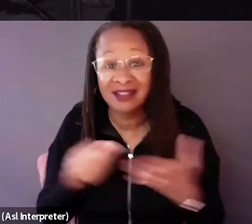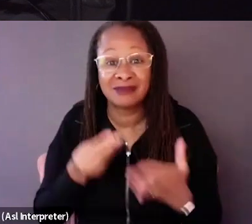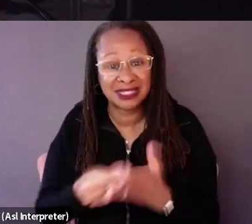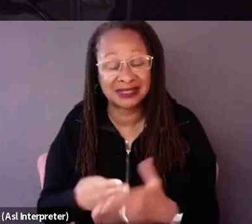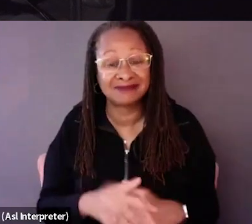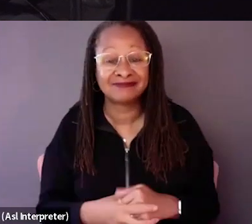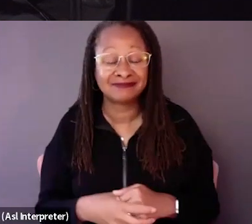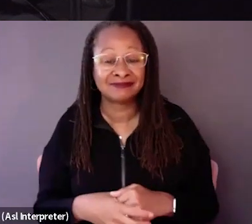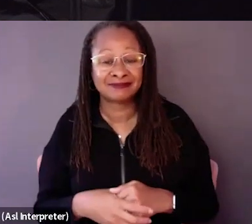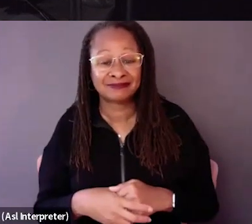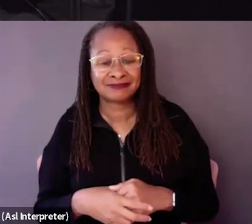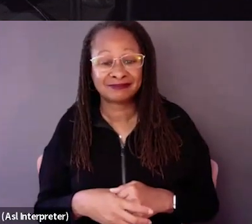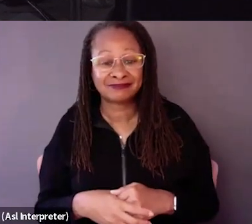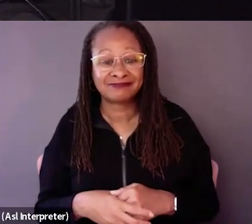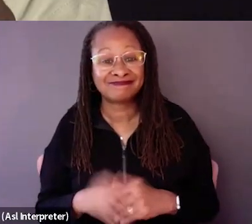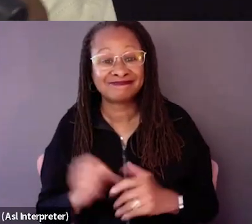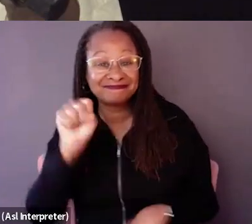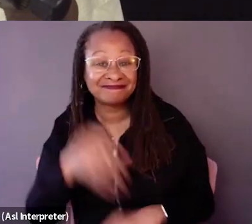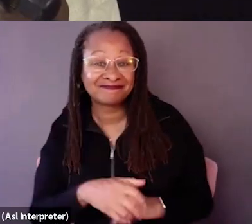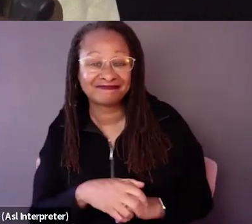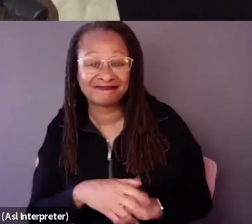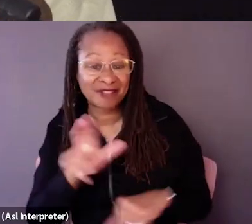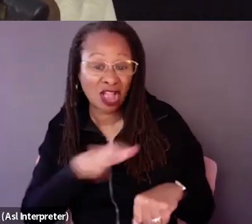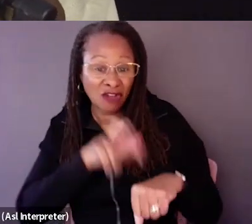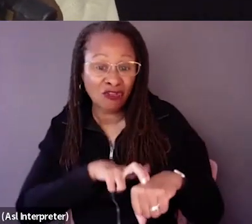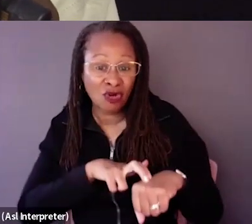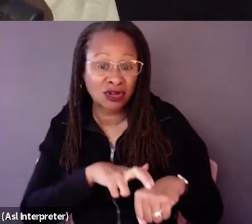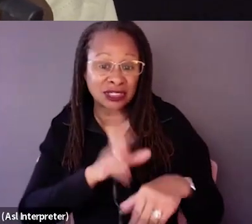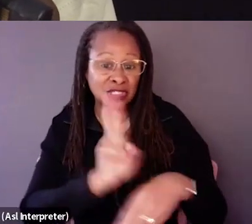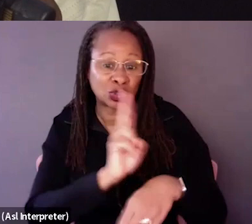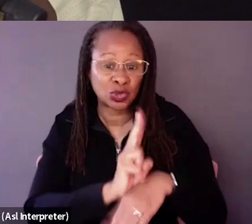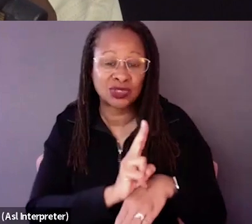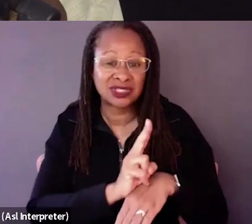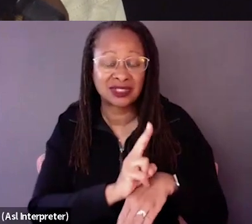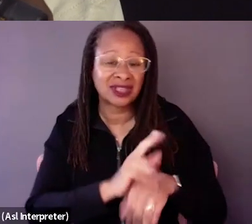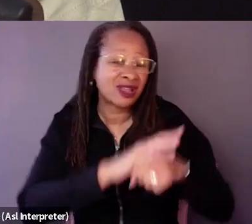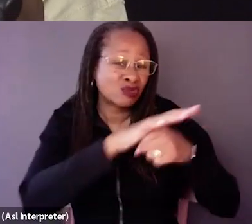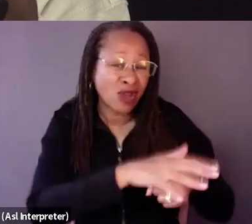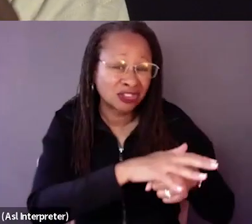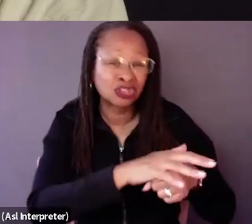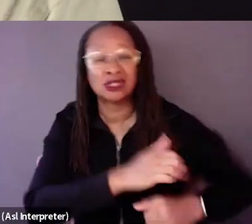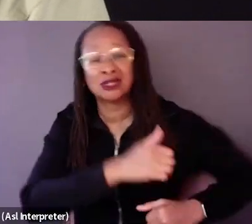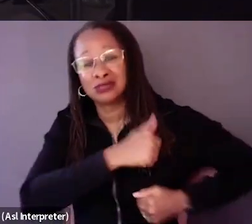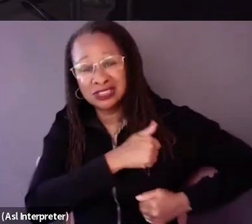opposition. Bobby got that money, took it back into the consolidated fund.